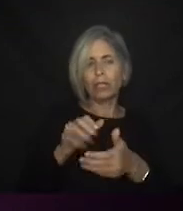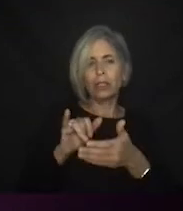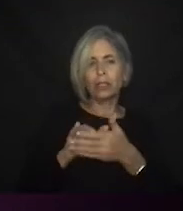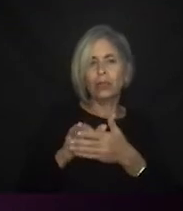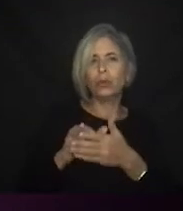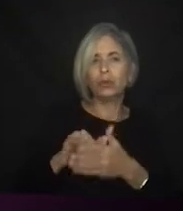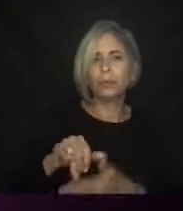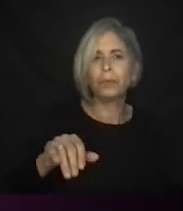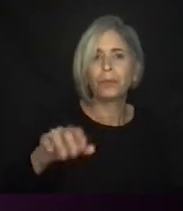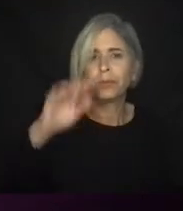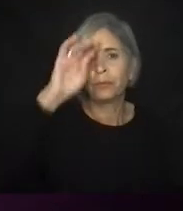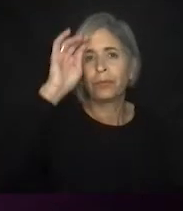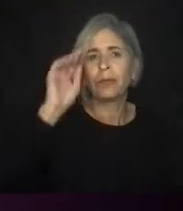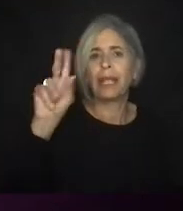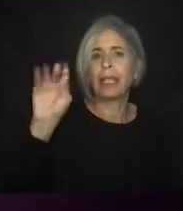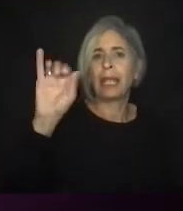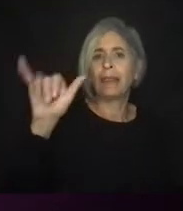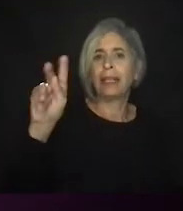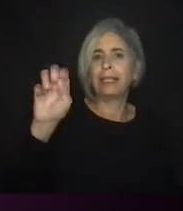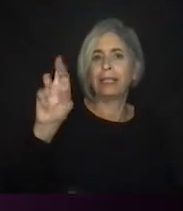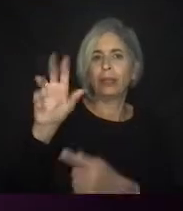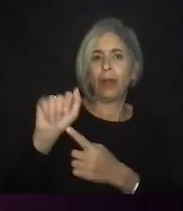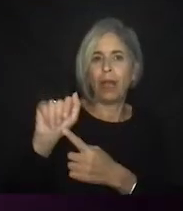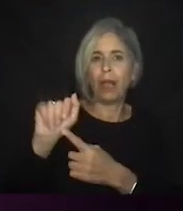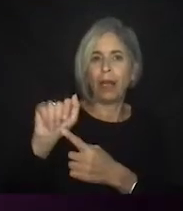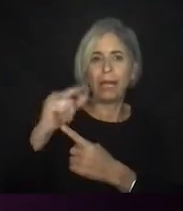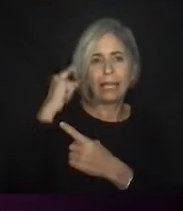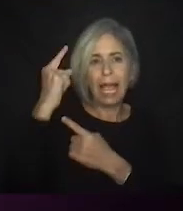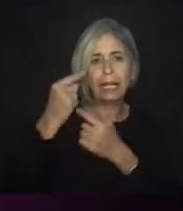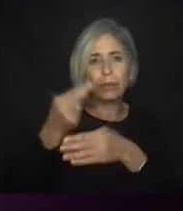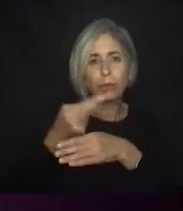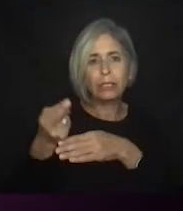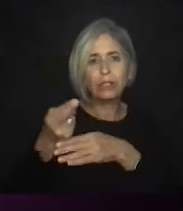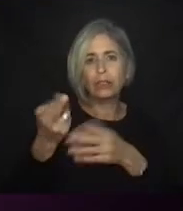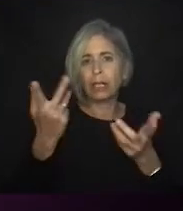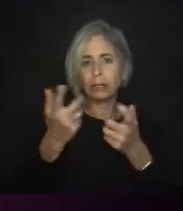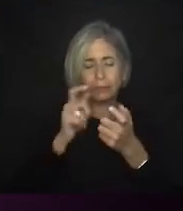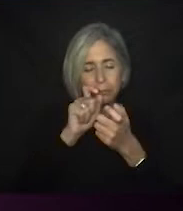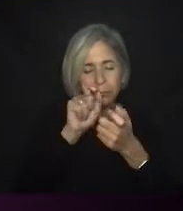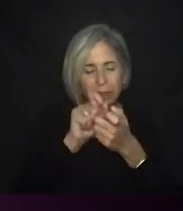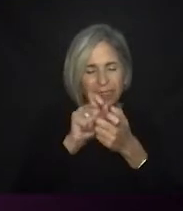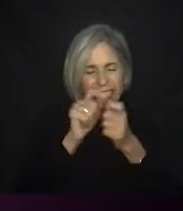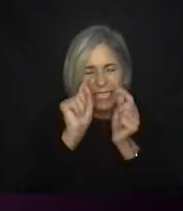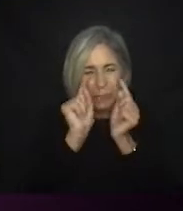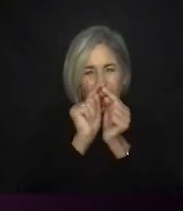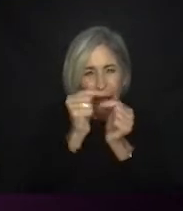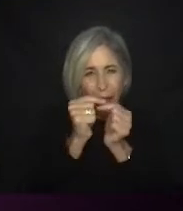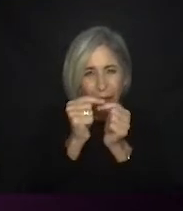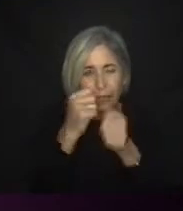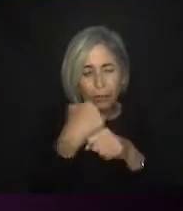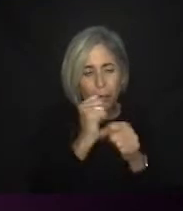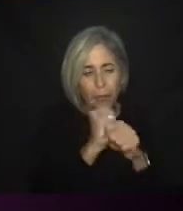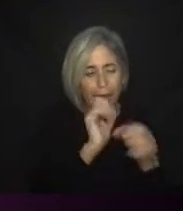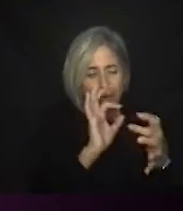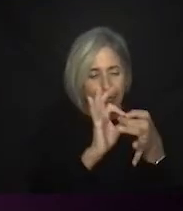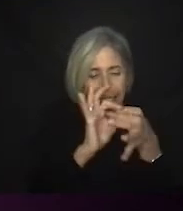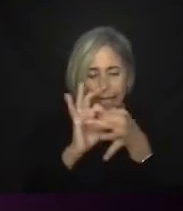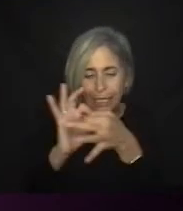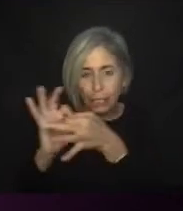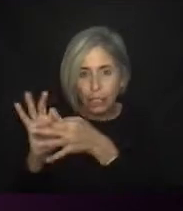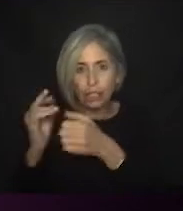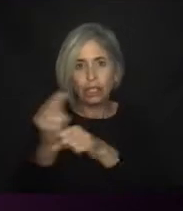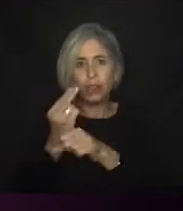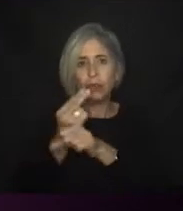Sierra, cognitive resources are finite. So every time a user has to make a connection,